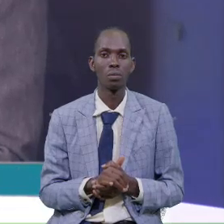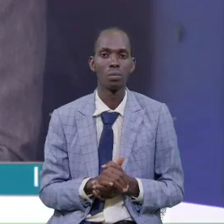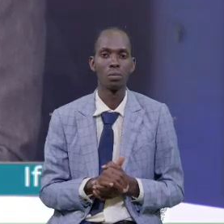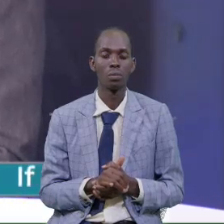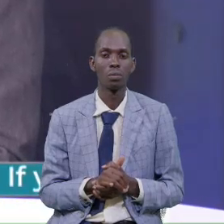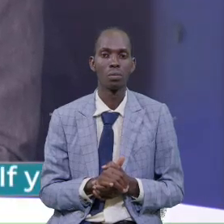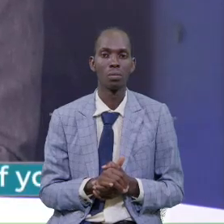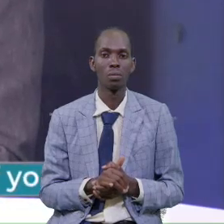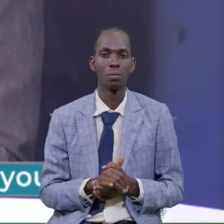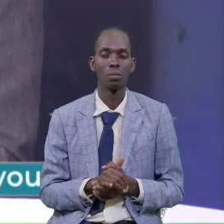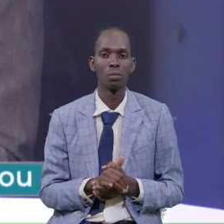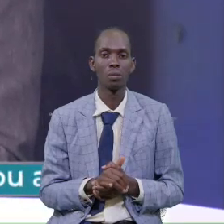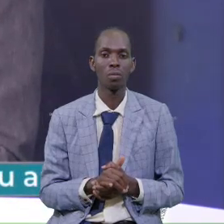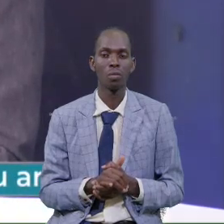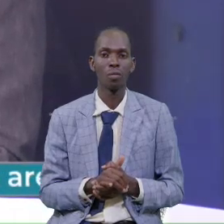WhatsApp to